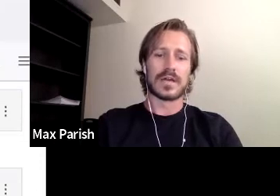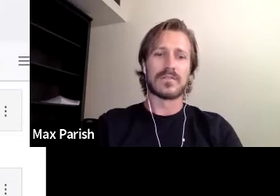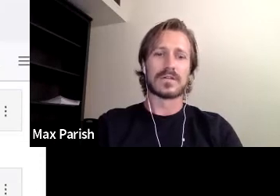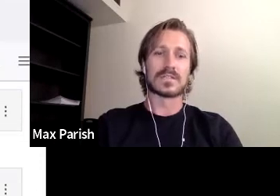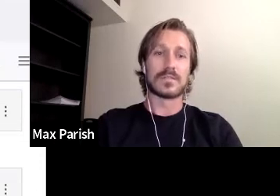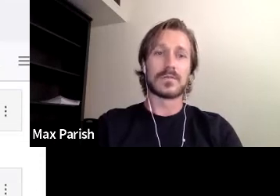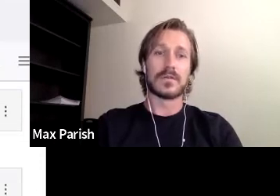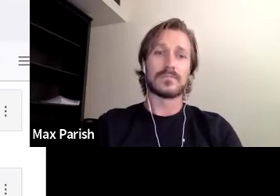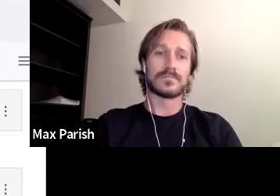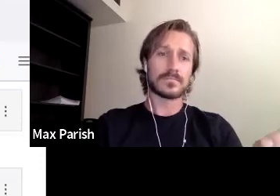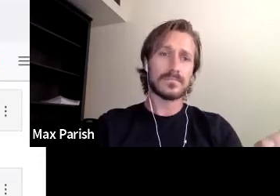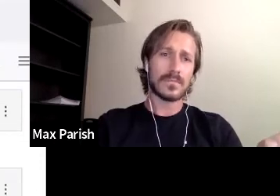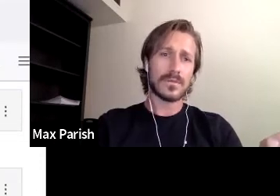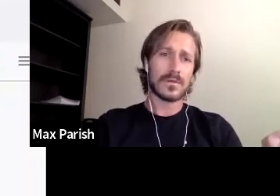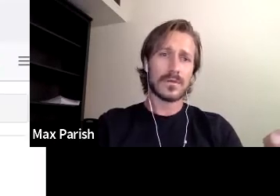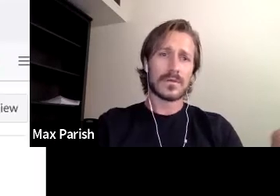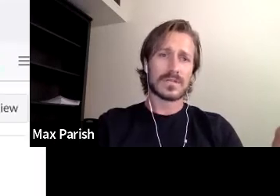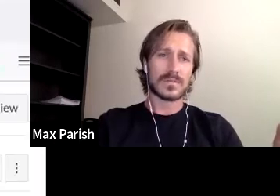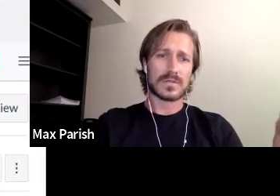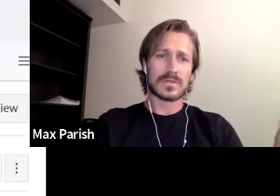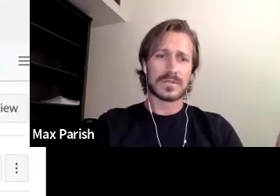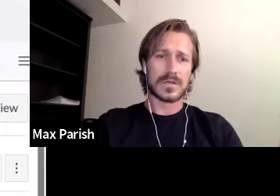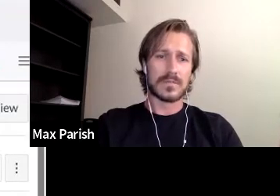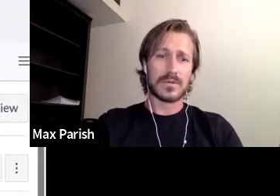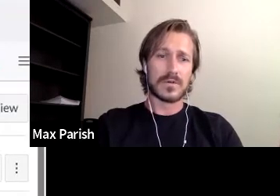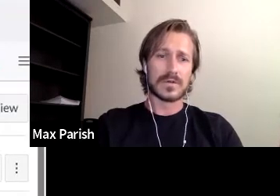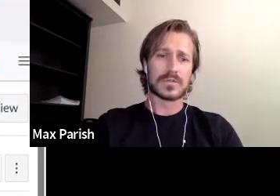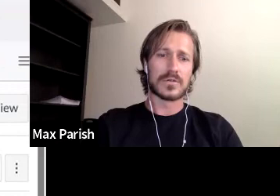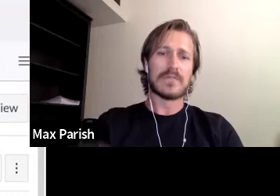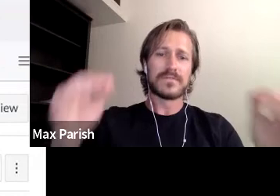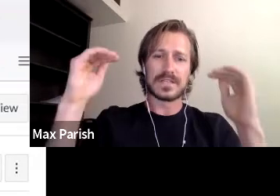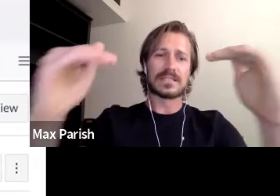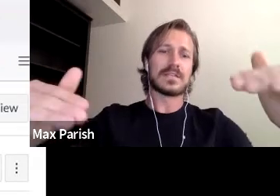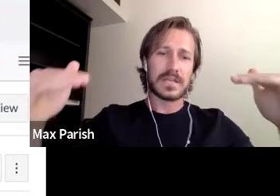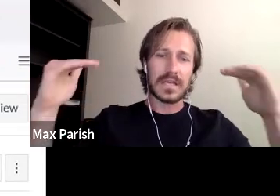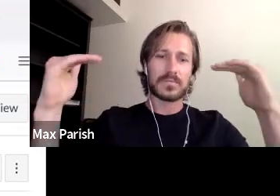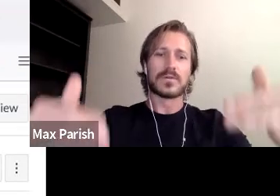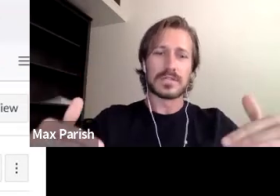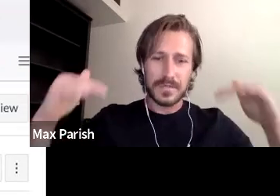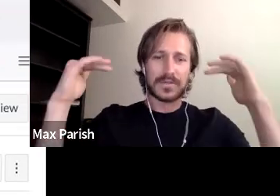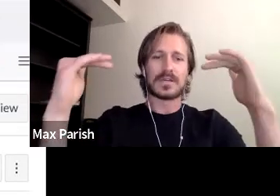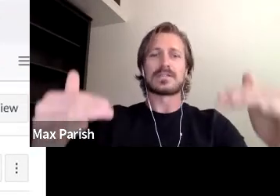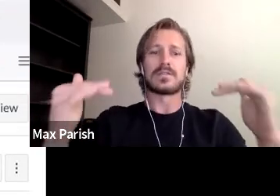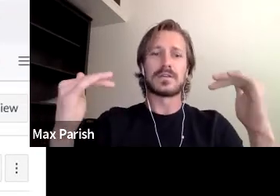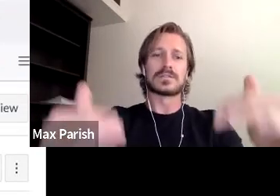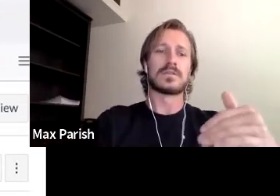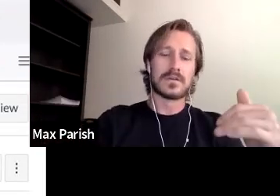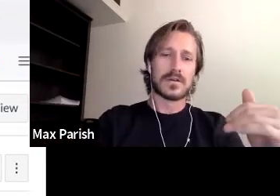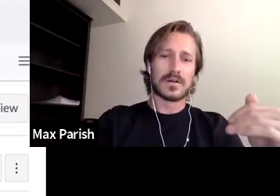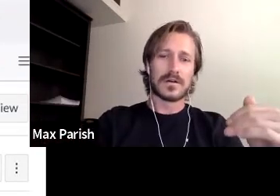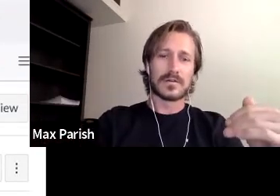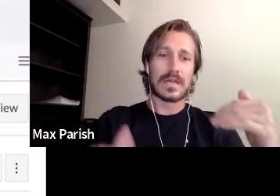And then I have a summary. This was new also, emphasizing the key points, because you can't say